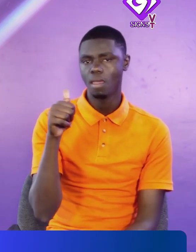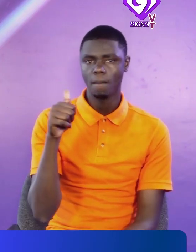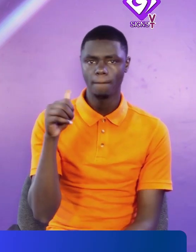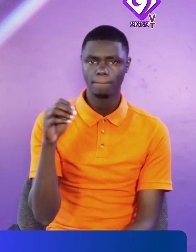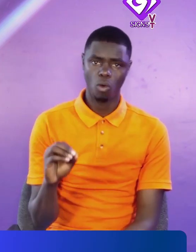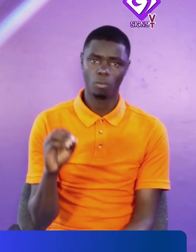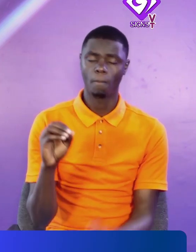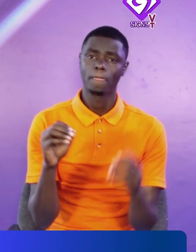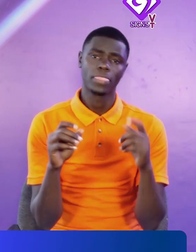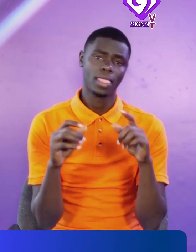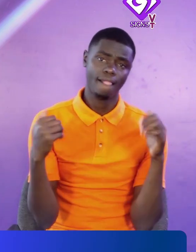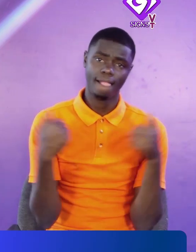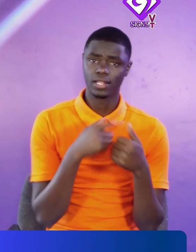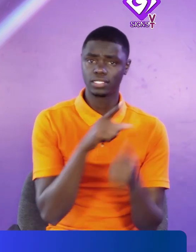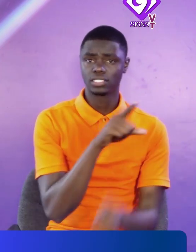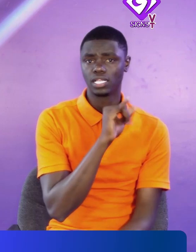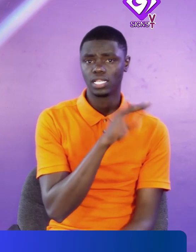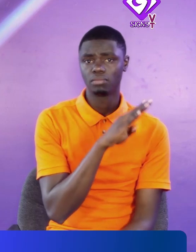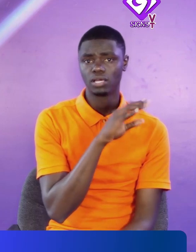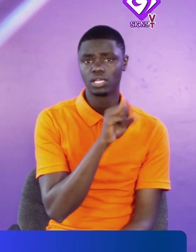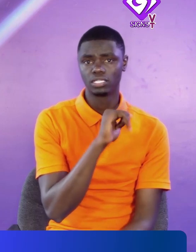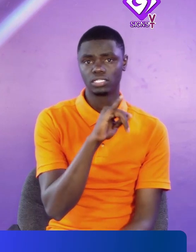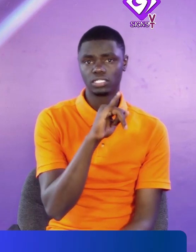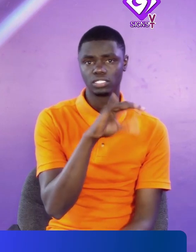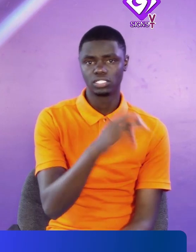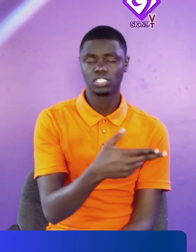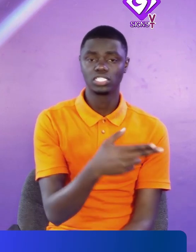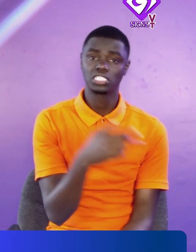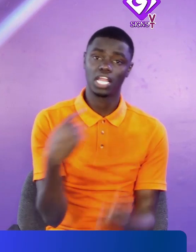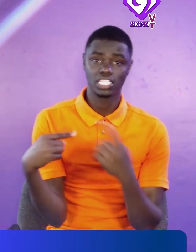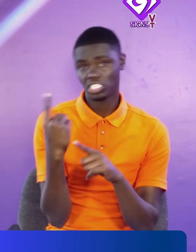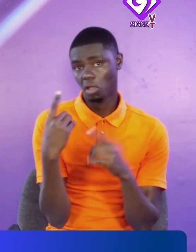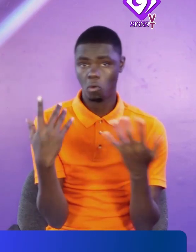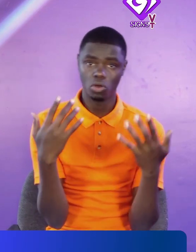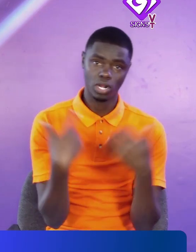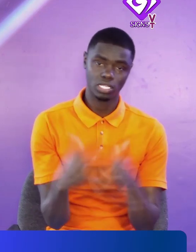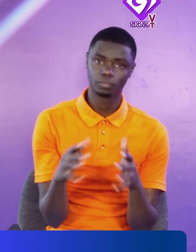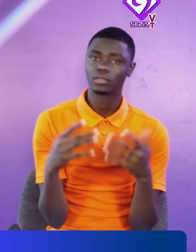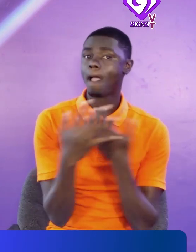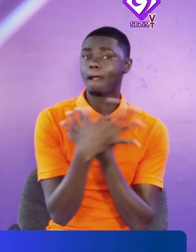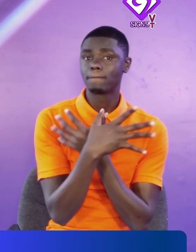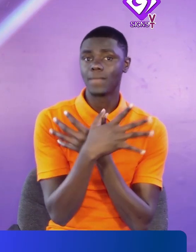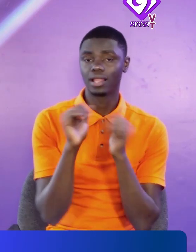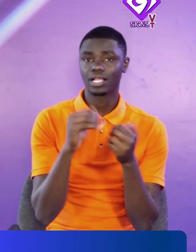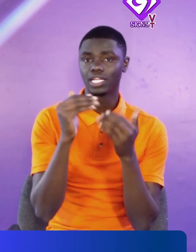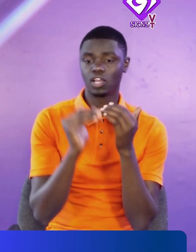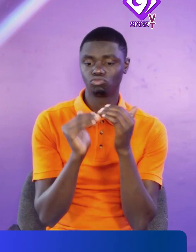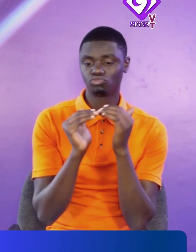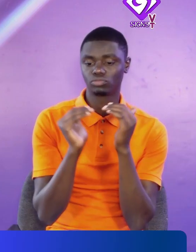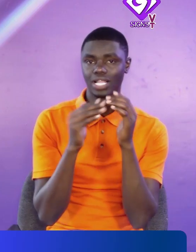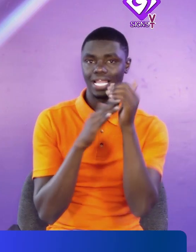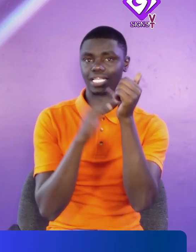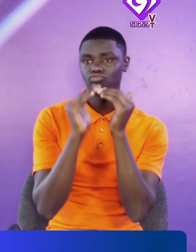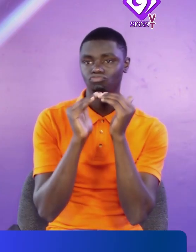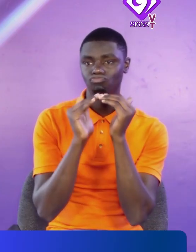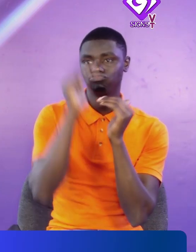Leipzig watashinda ama Leipzig atawapiga. Wakipigwa, Bayern wana extend ile lead yao from 2 points to